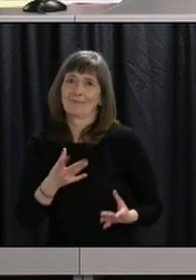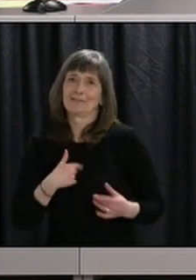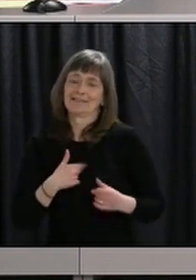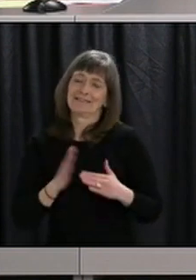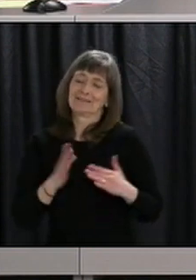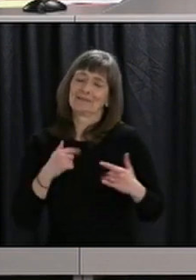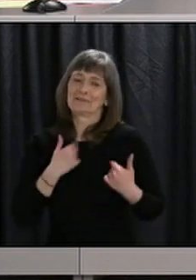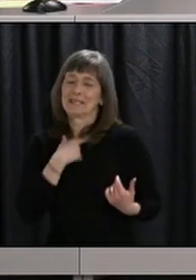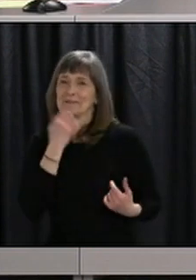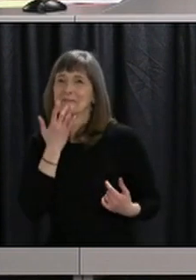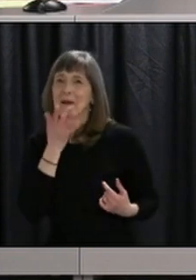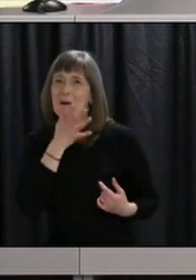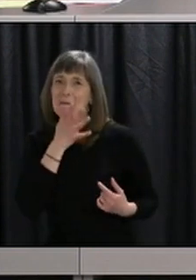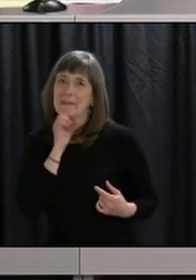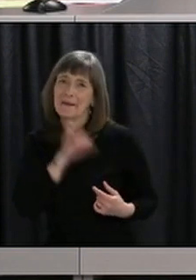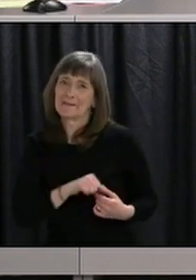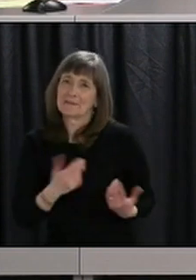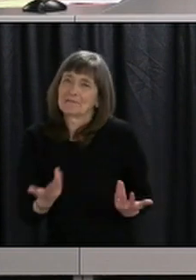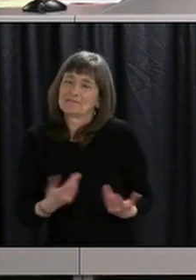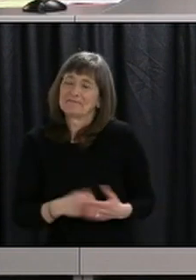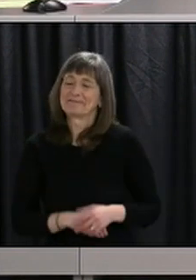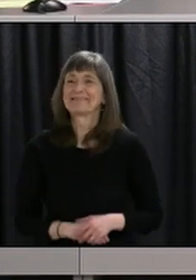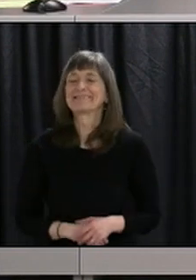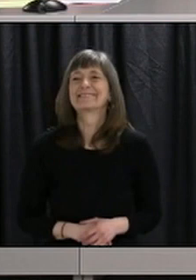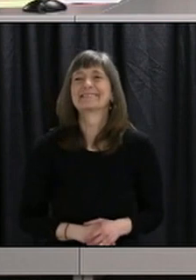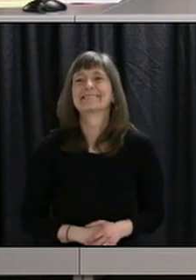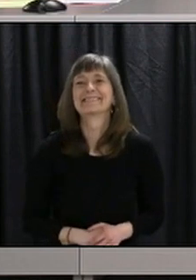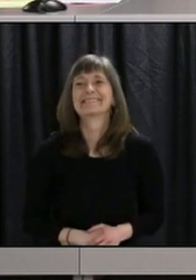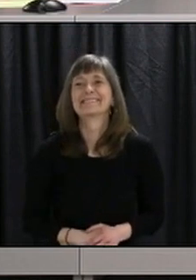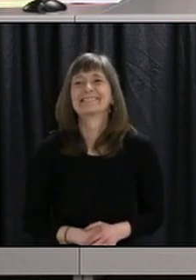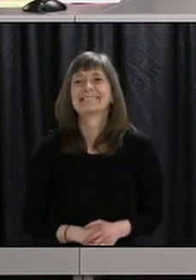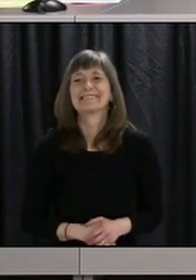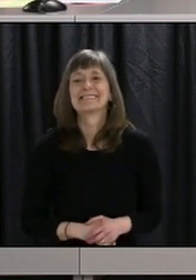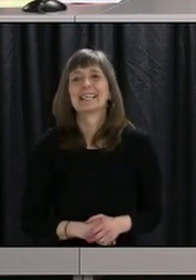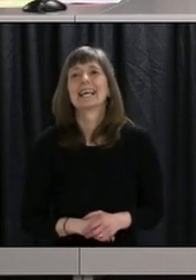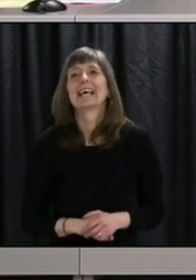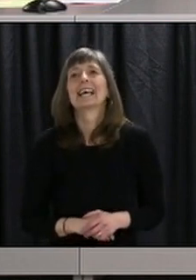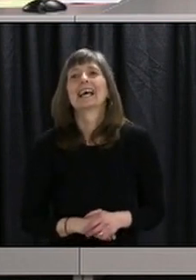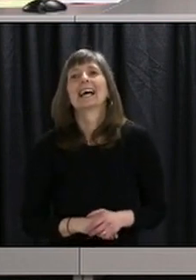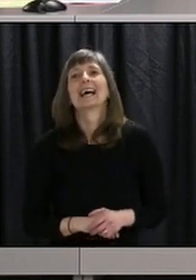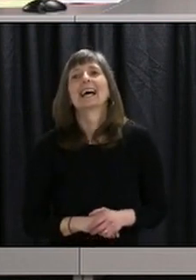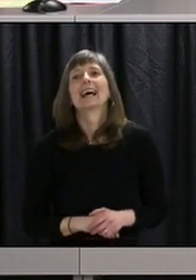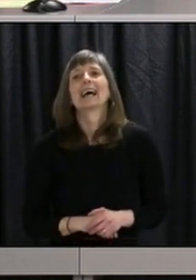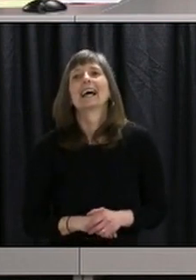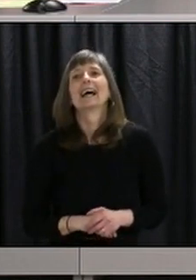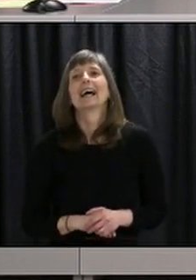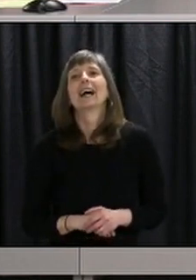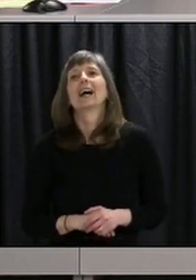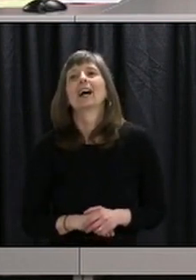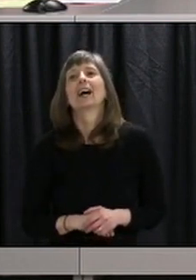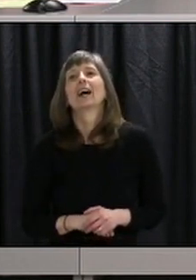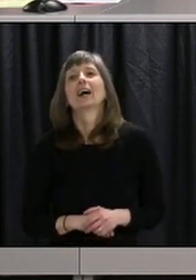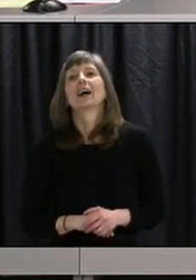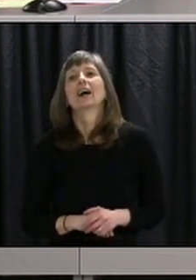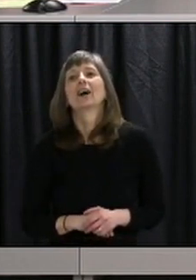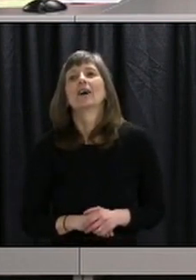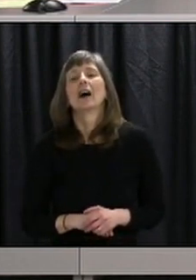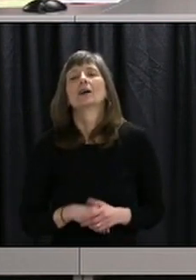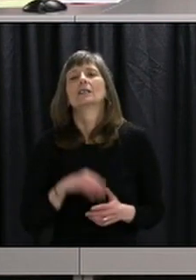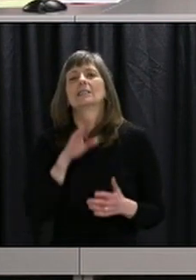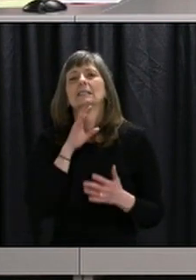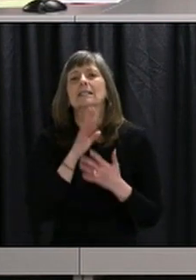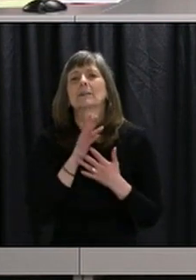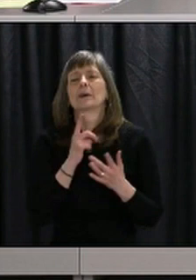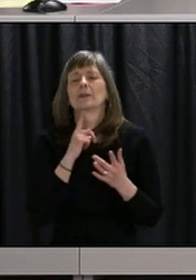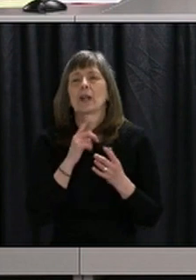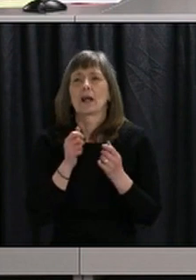the other question I have is we see a lot of example of disposable gloves, cigarette butts, other sorts of litter, even people